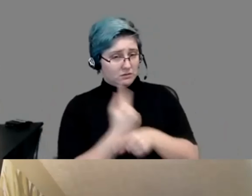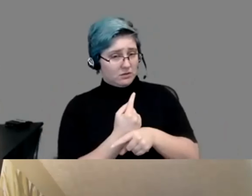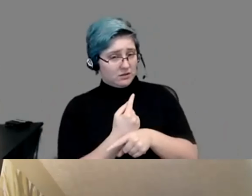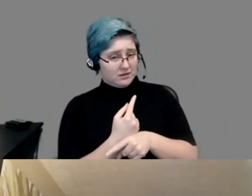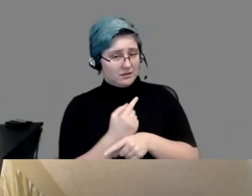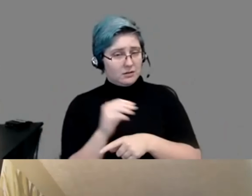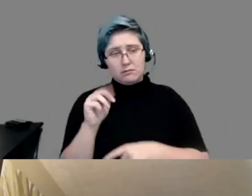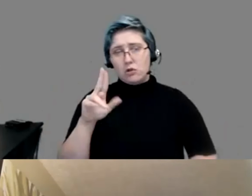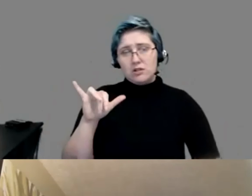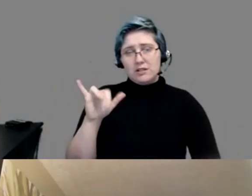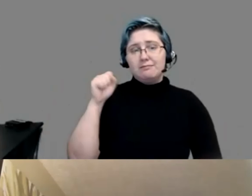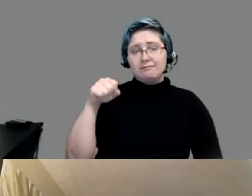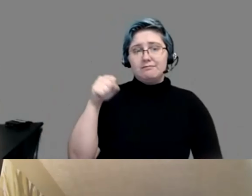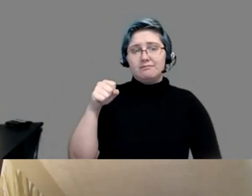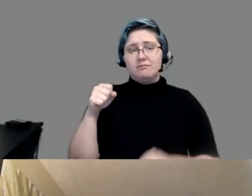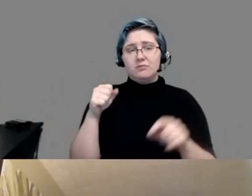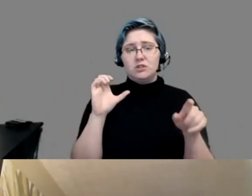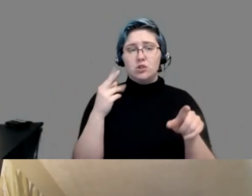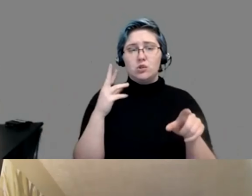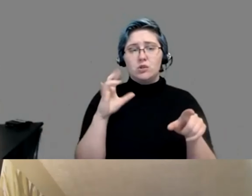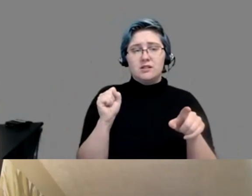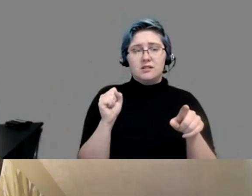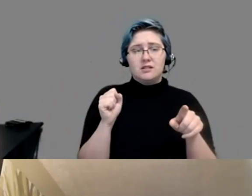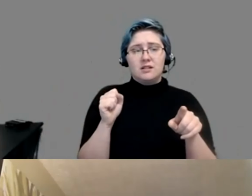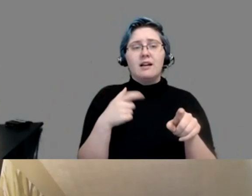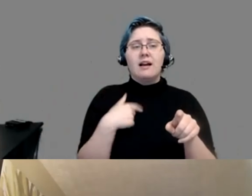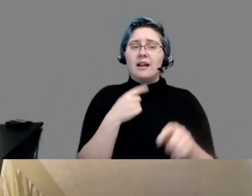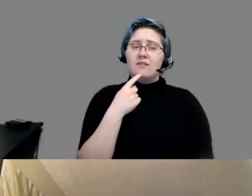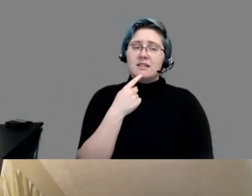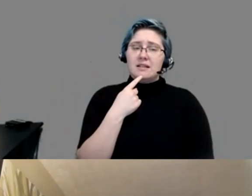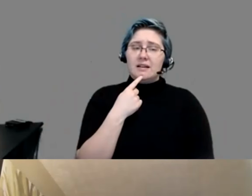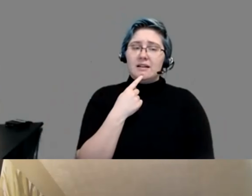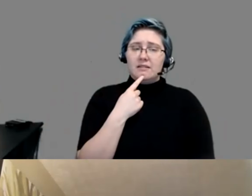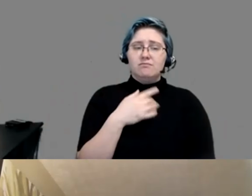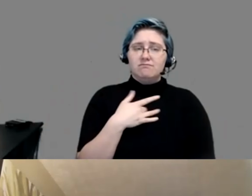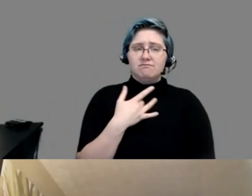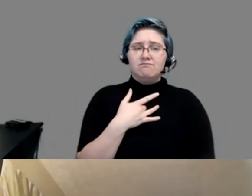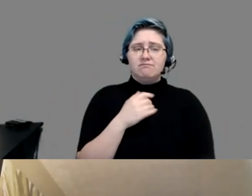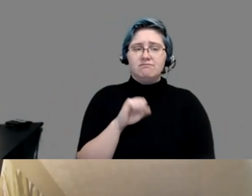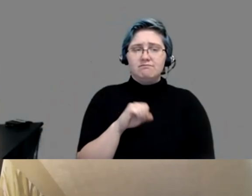Yeah. I'd have to say I do